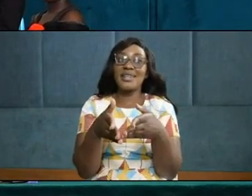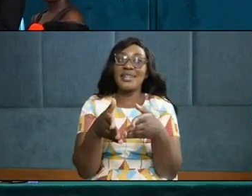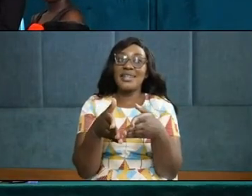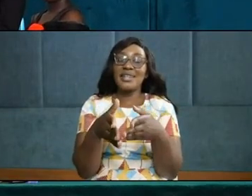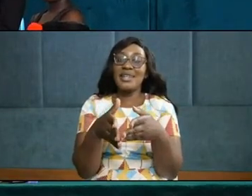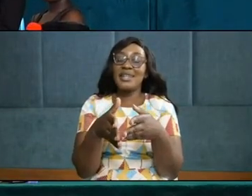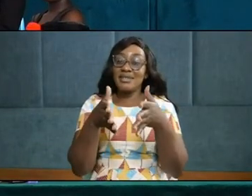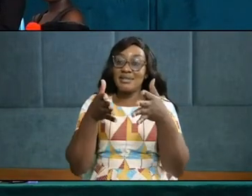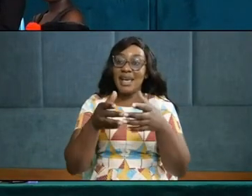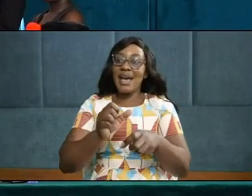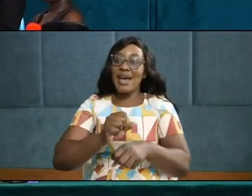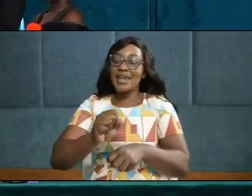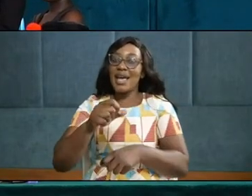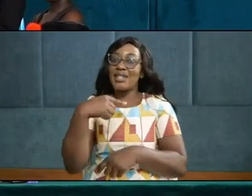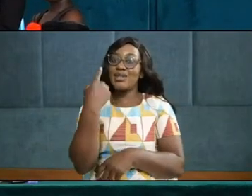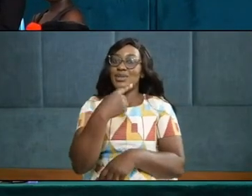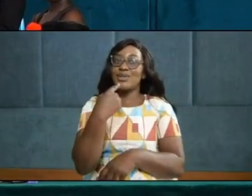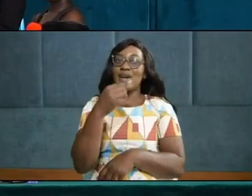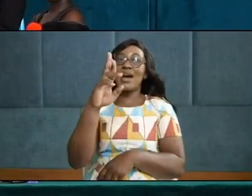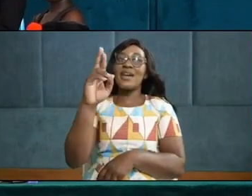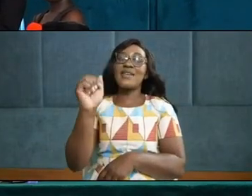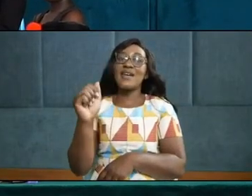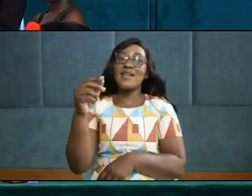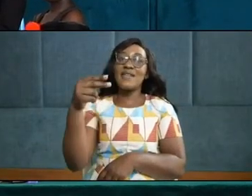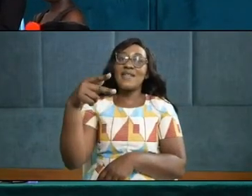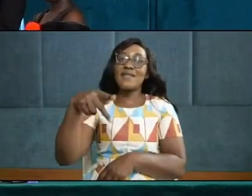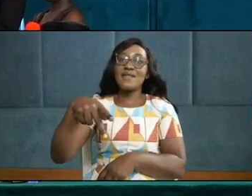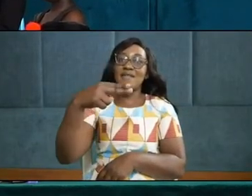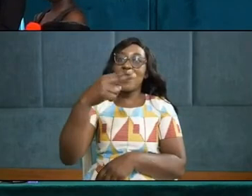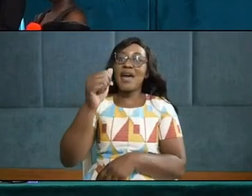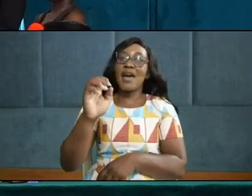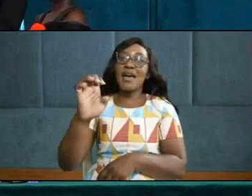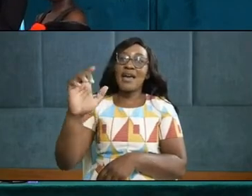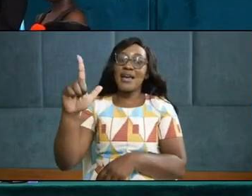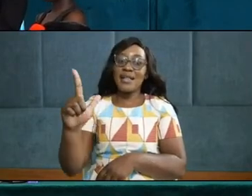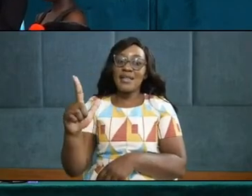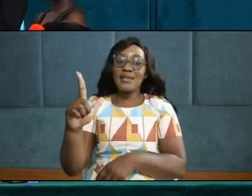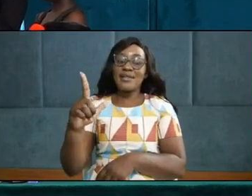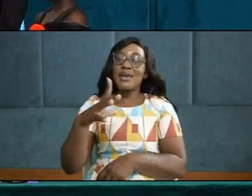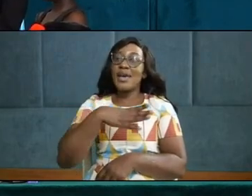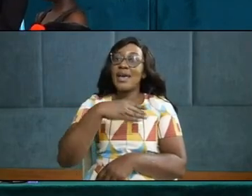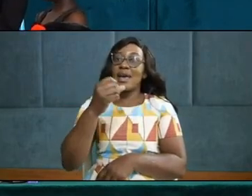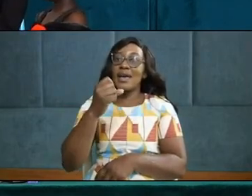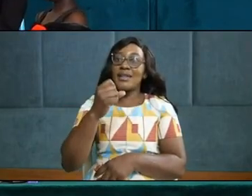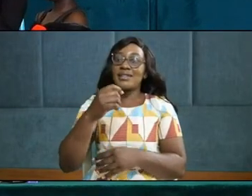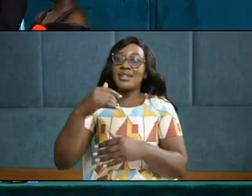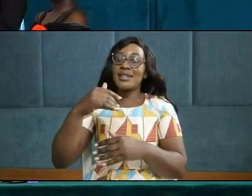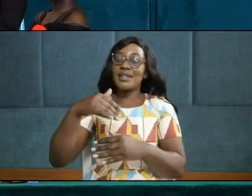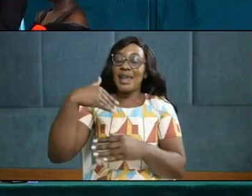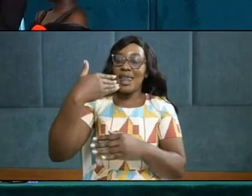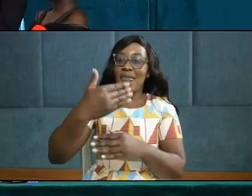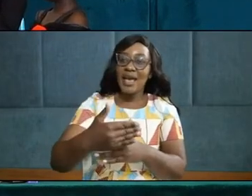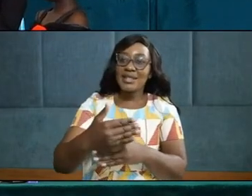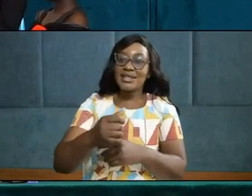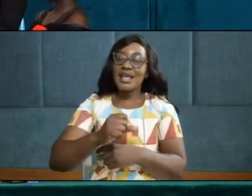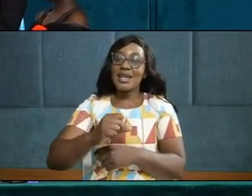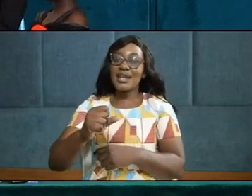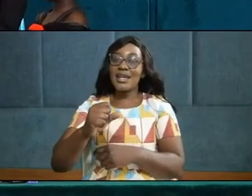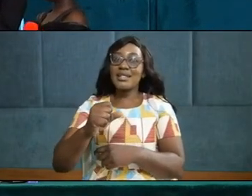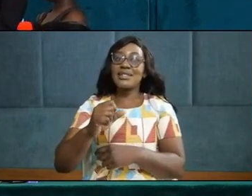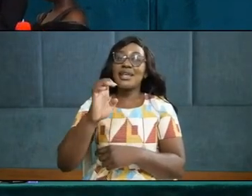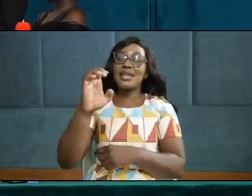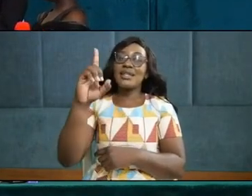me on my right, I have Rafael Mamba. And on the immediate right, I have